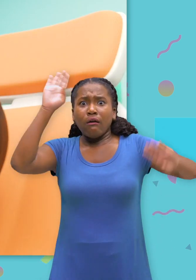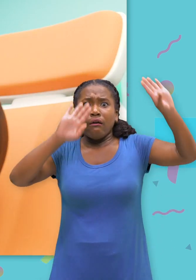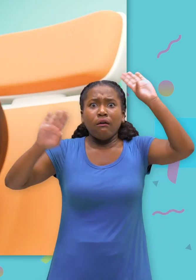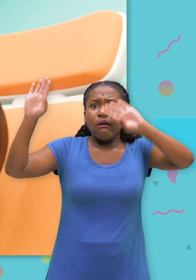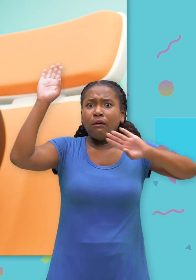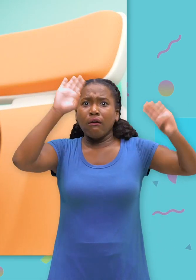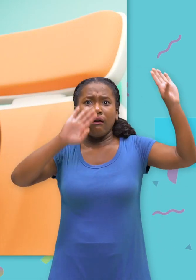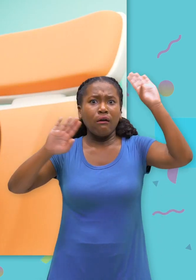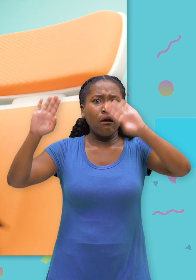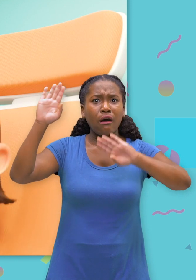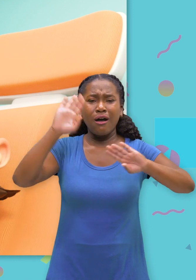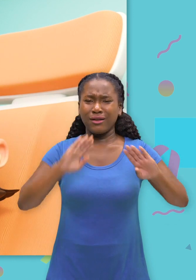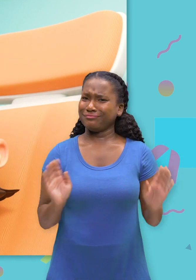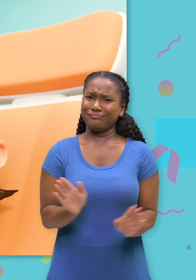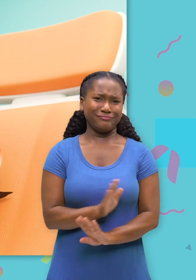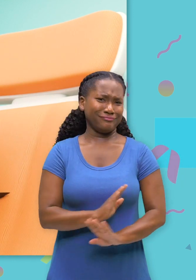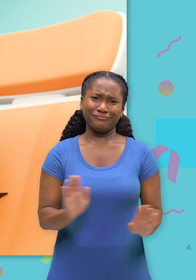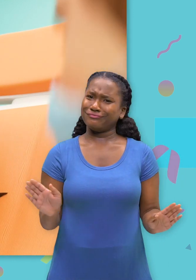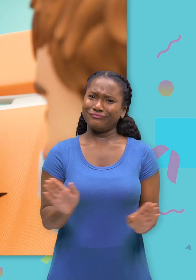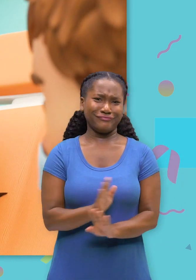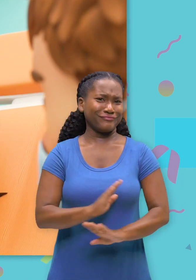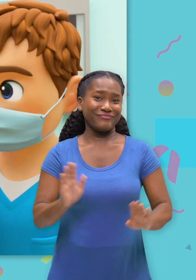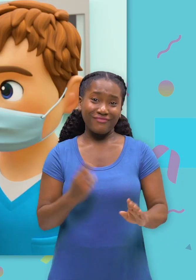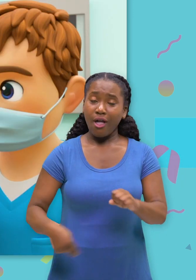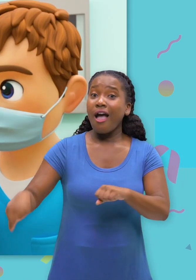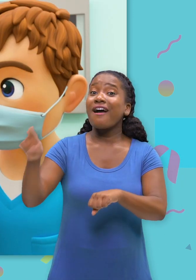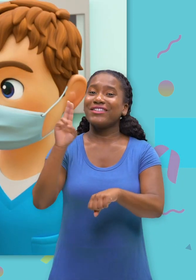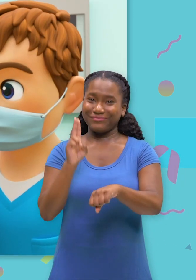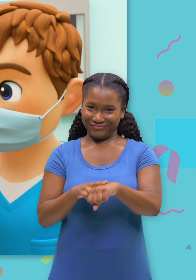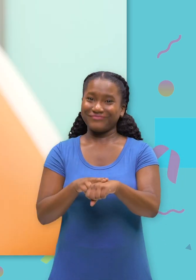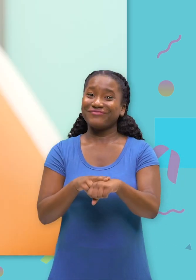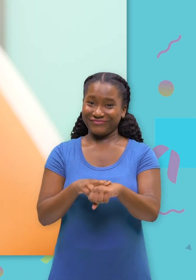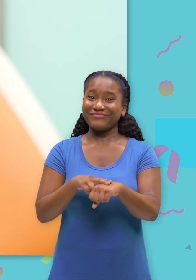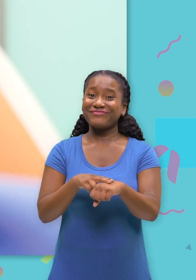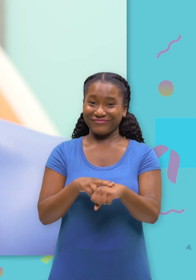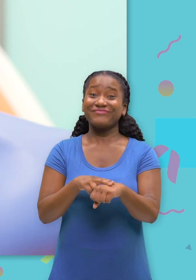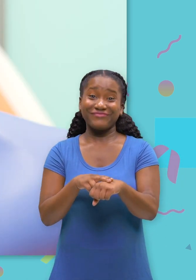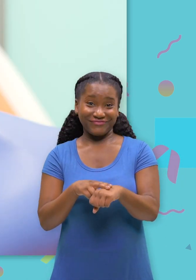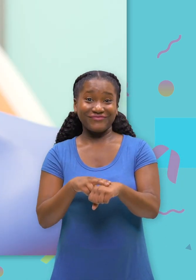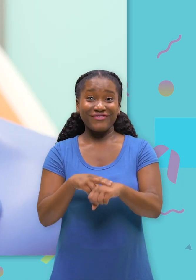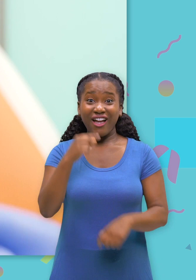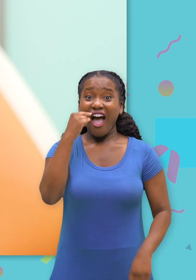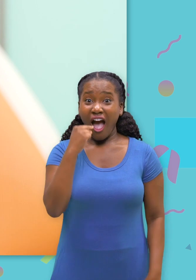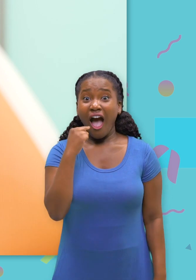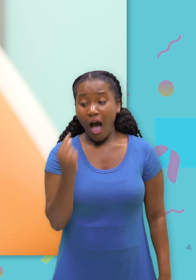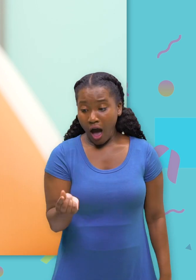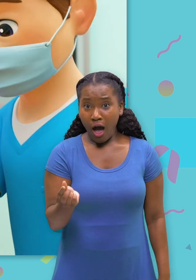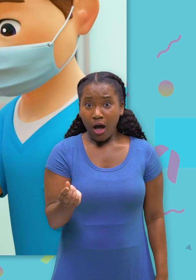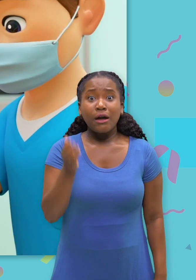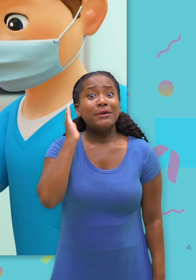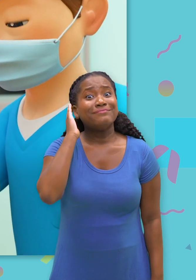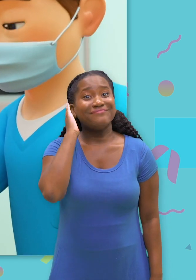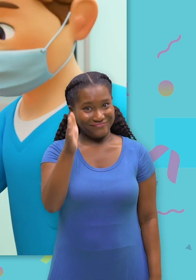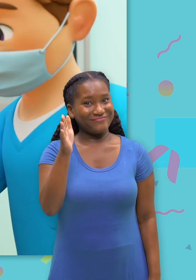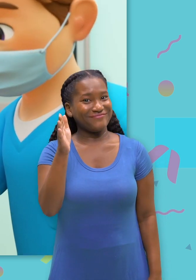Don't you worry, don't you worry. It's quite normal, it's quite normal. Your tooth